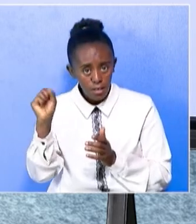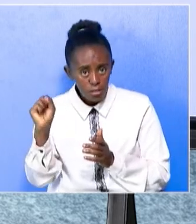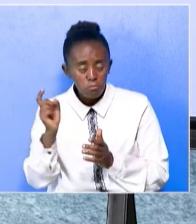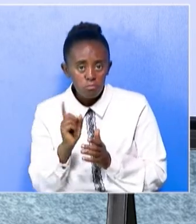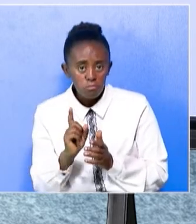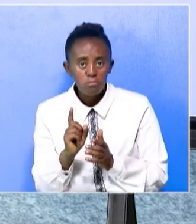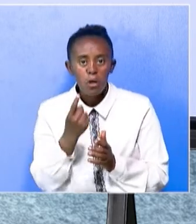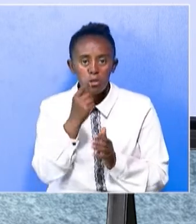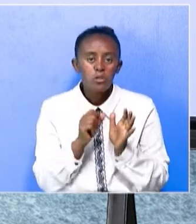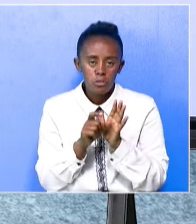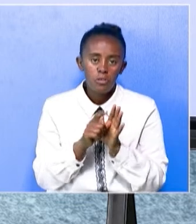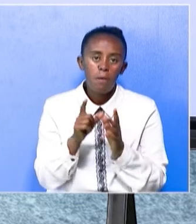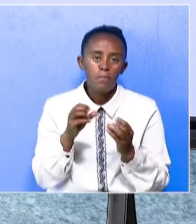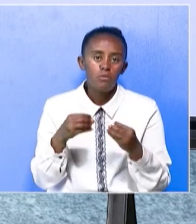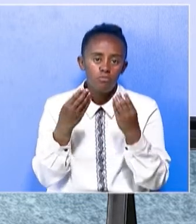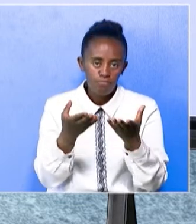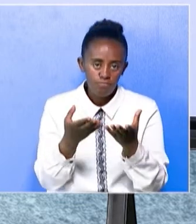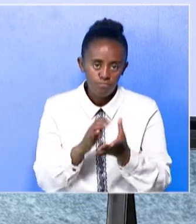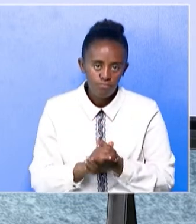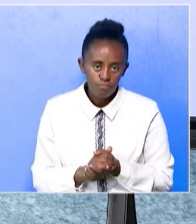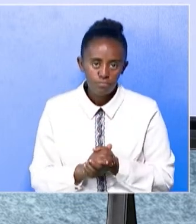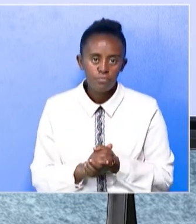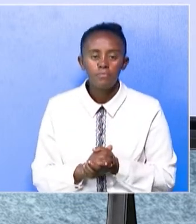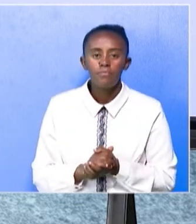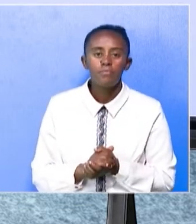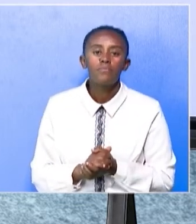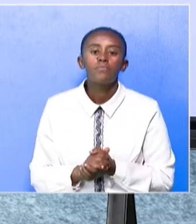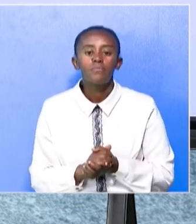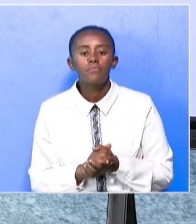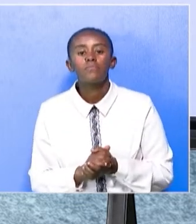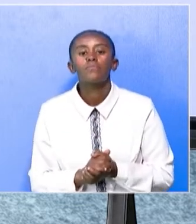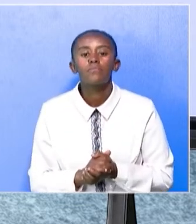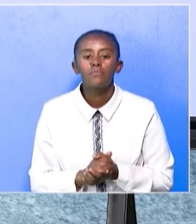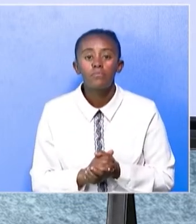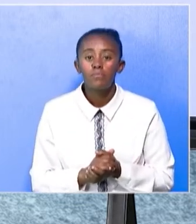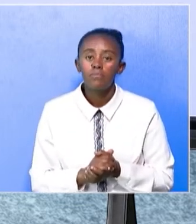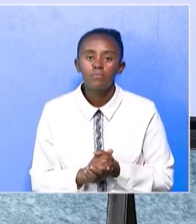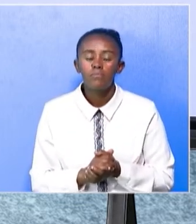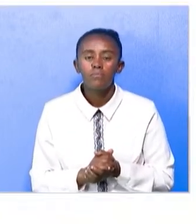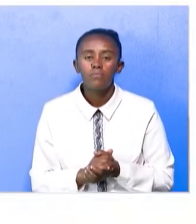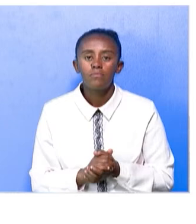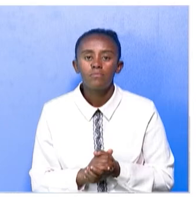like to give you one sample example here now, right? Come on again. It's better to write, okay?